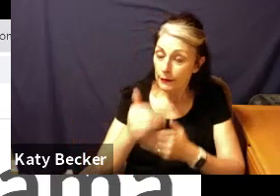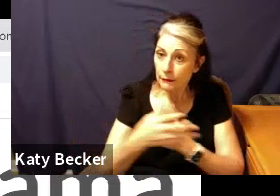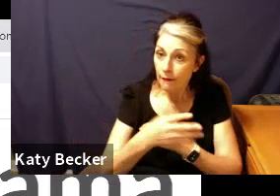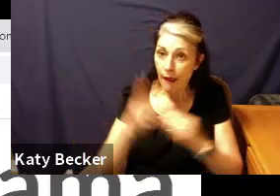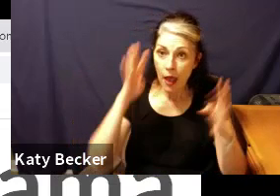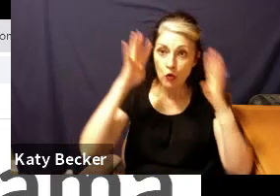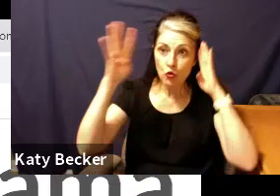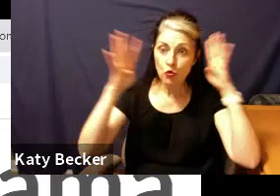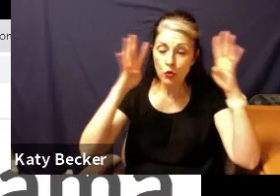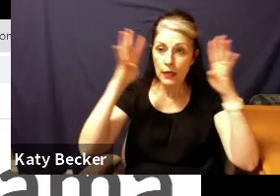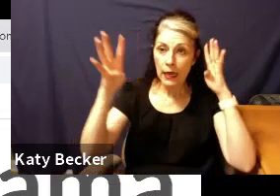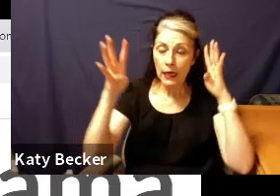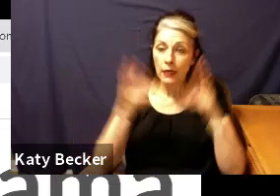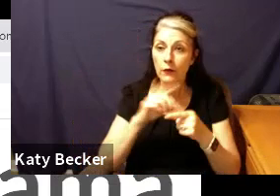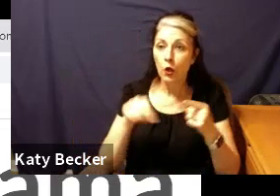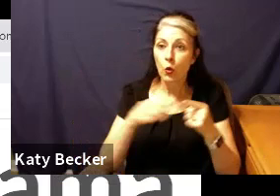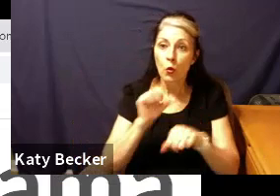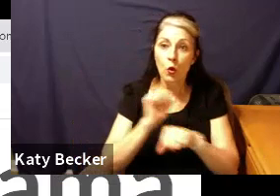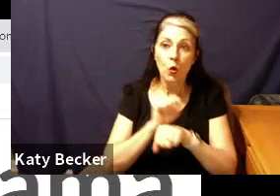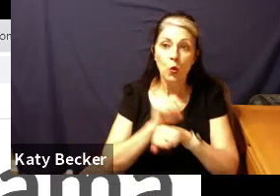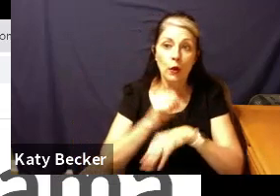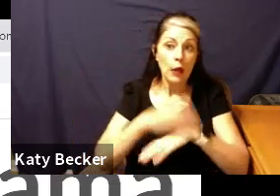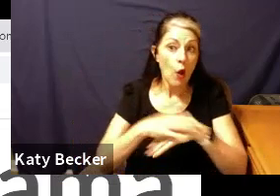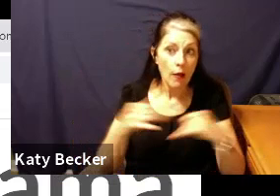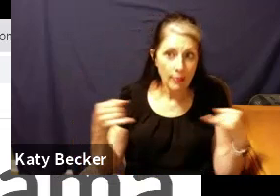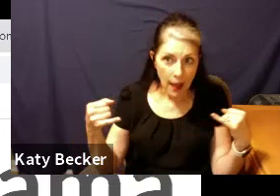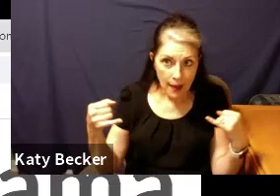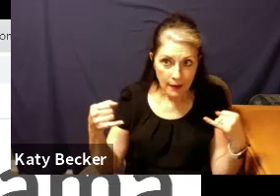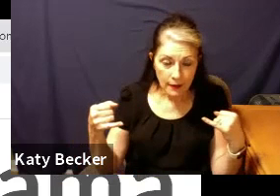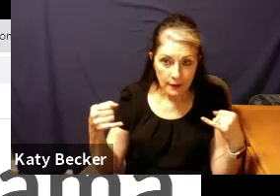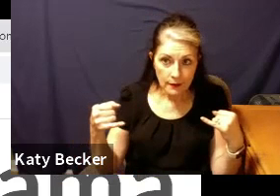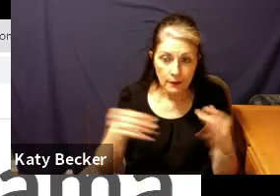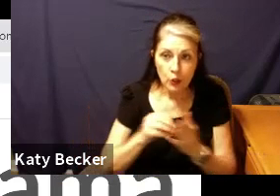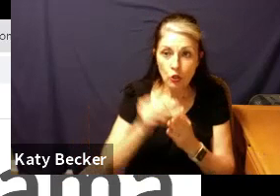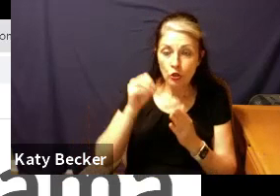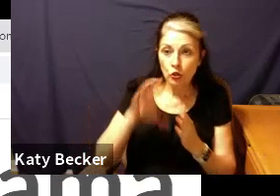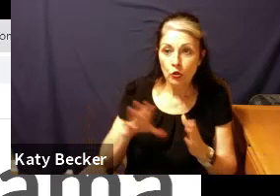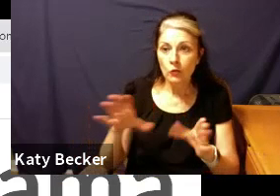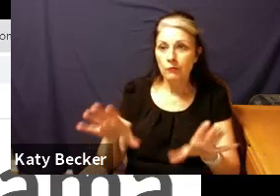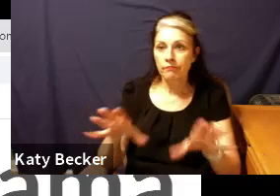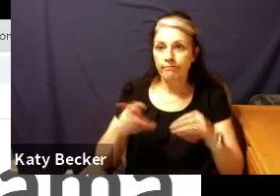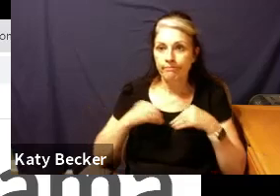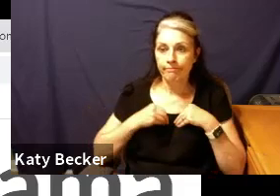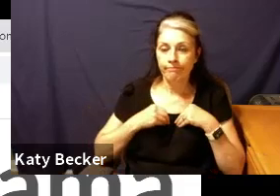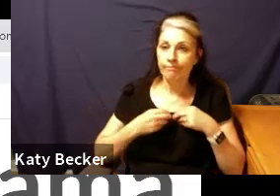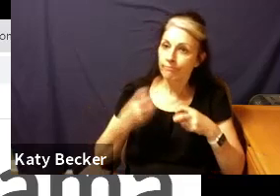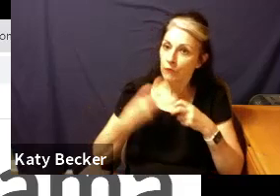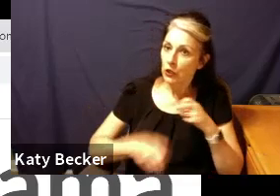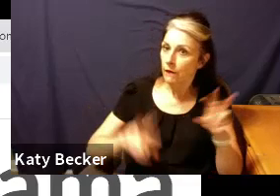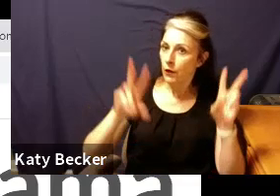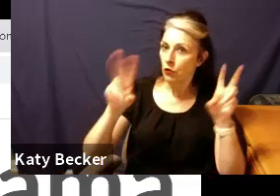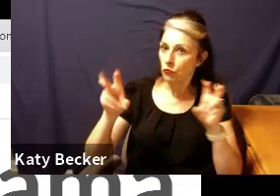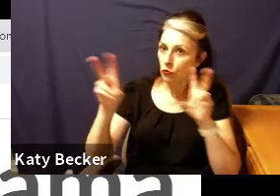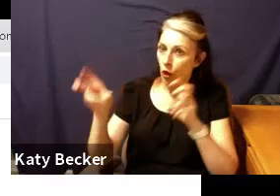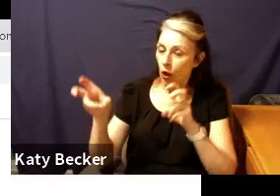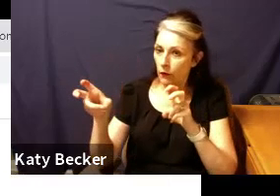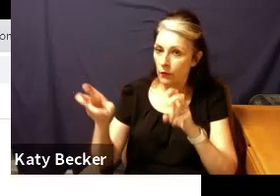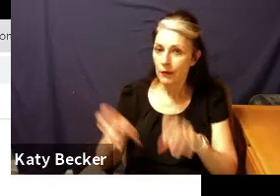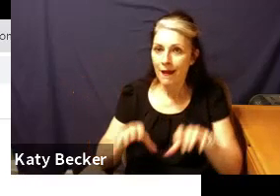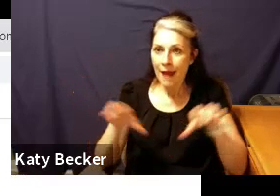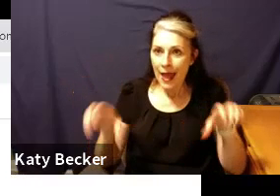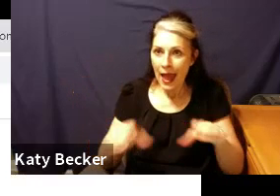creative when we are working online. Students take on these tough topics and they play active